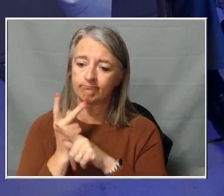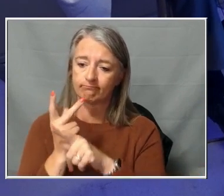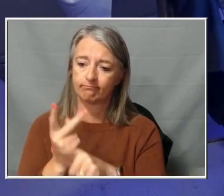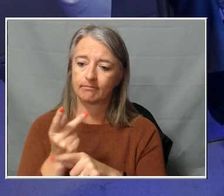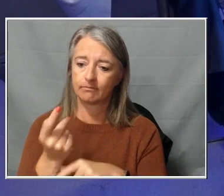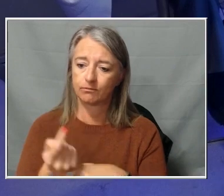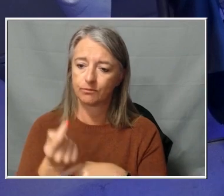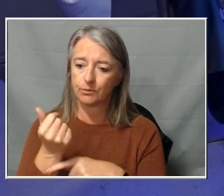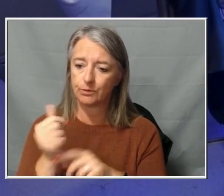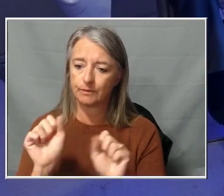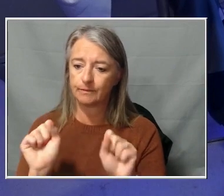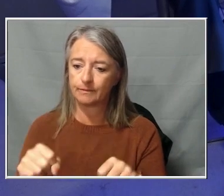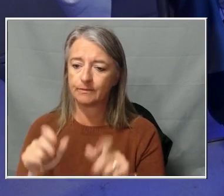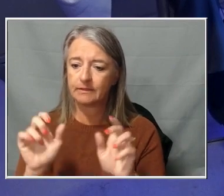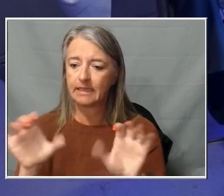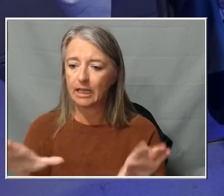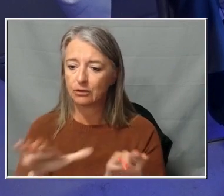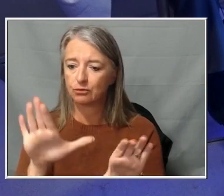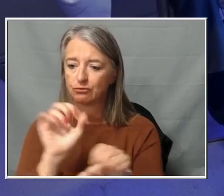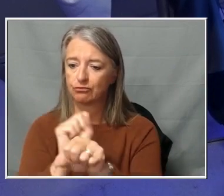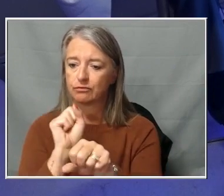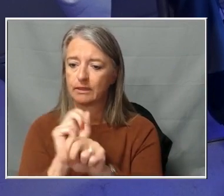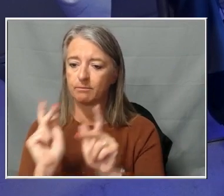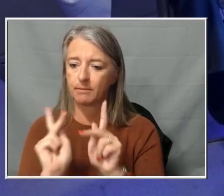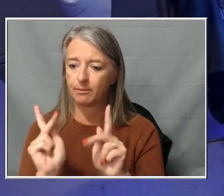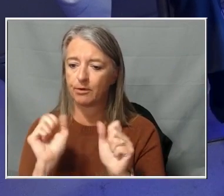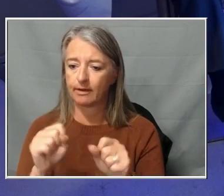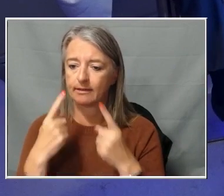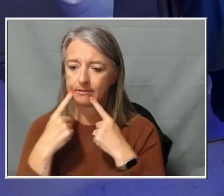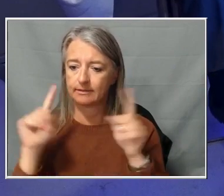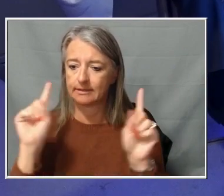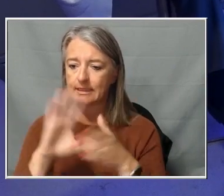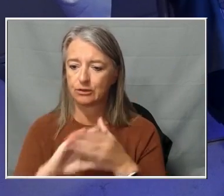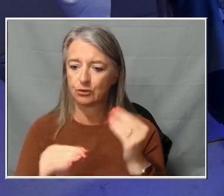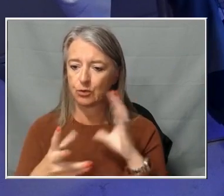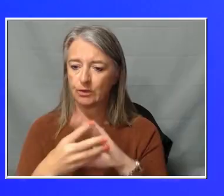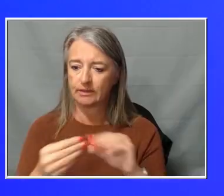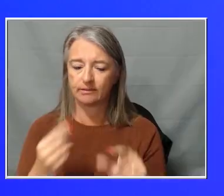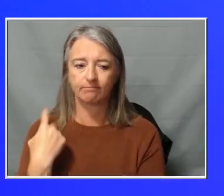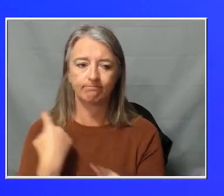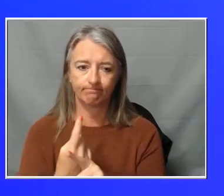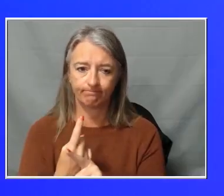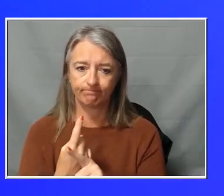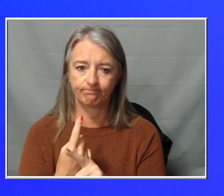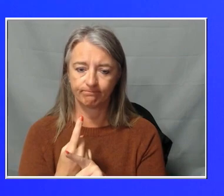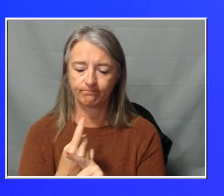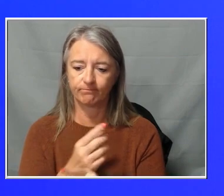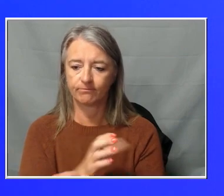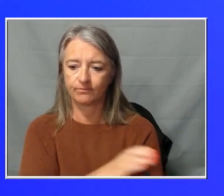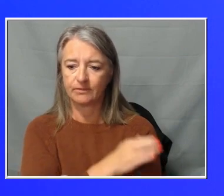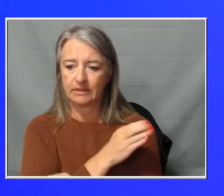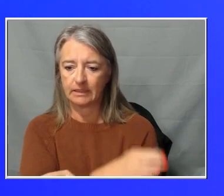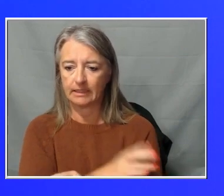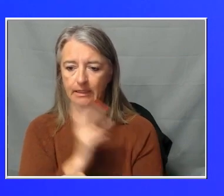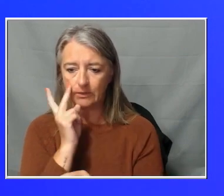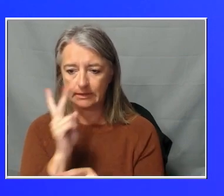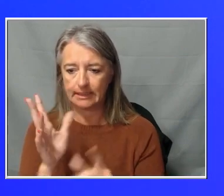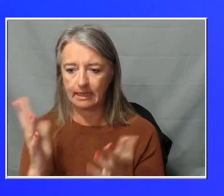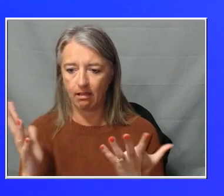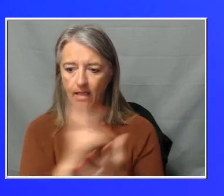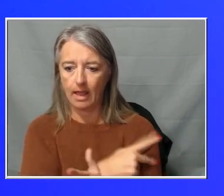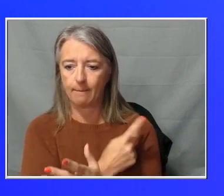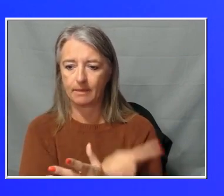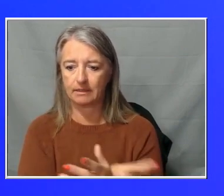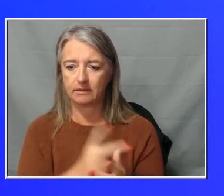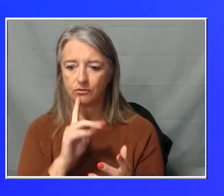removed, you can do your work, and people can have success stories? Right, yeah. In the clinic, we see a lot of patients completely